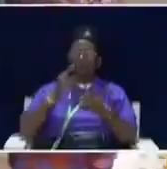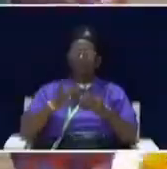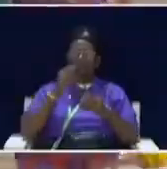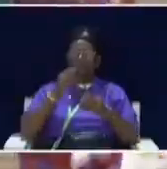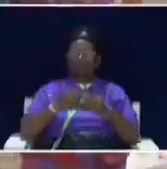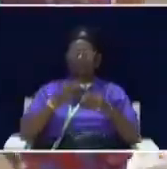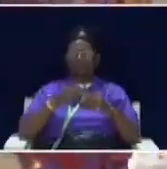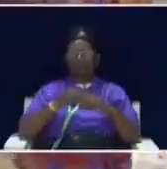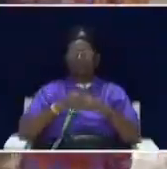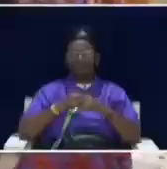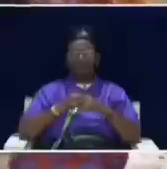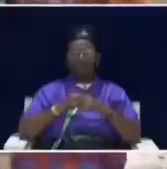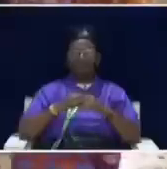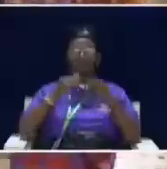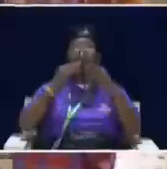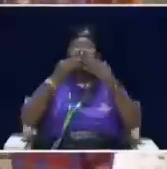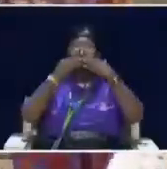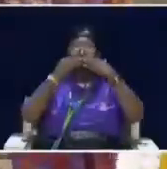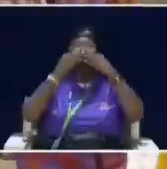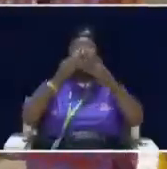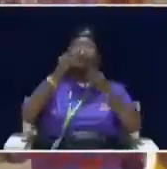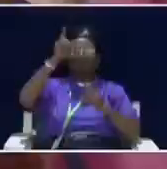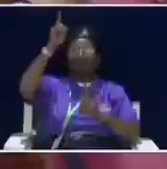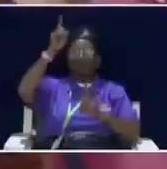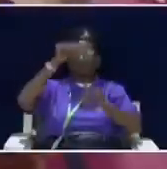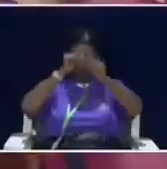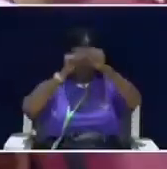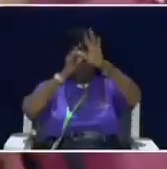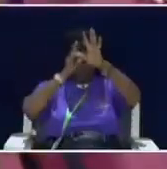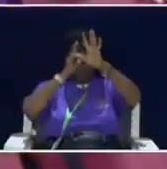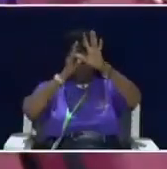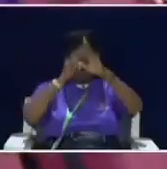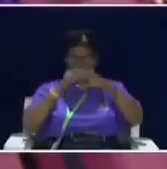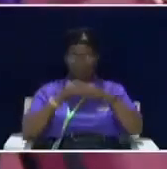name. Thank you, Lord.